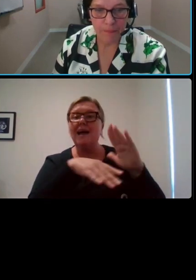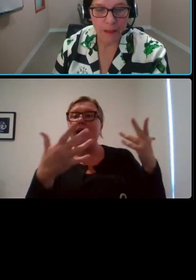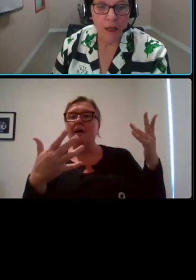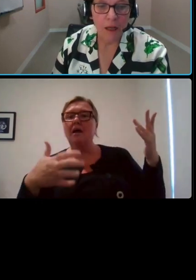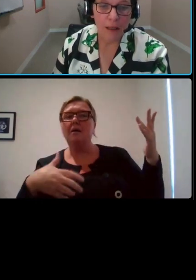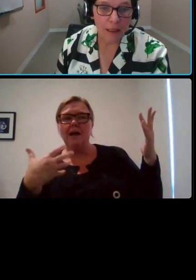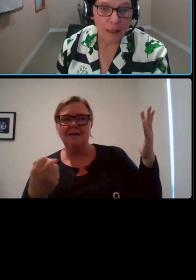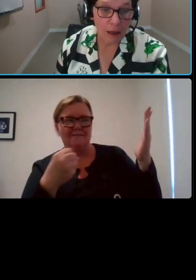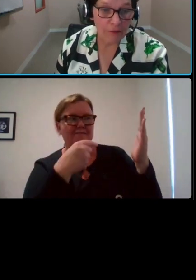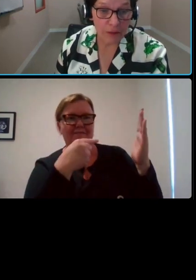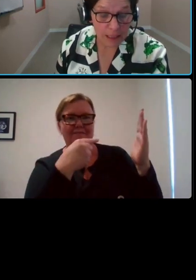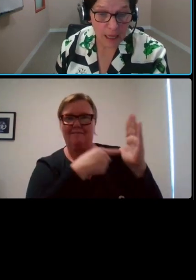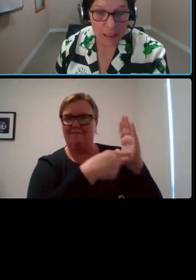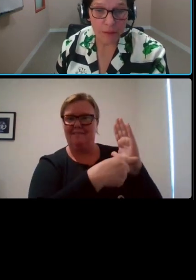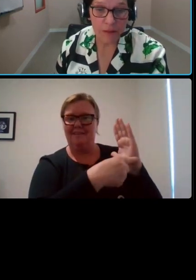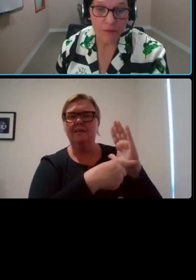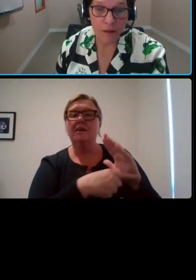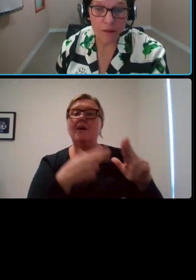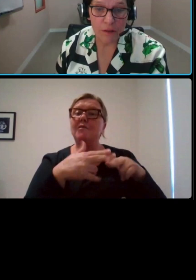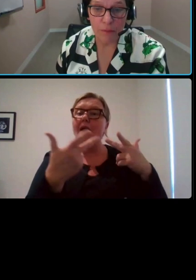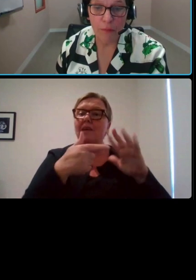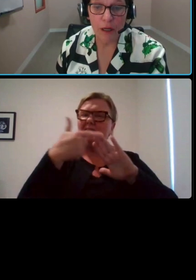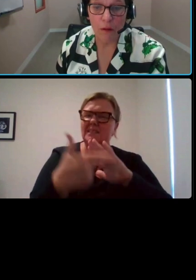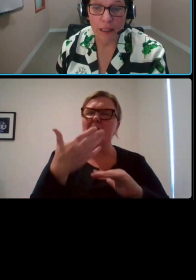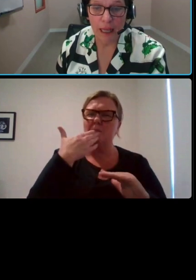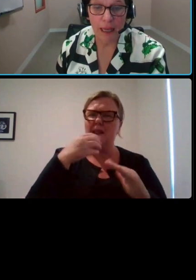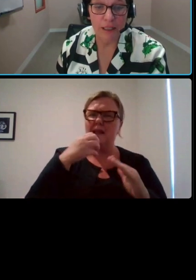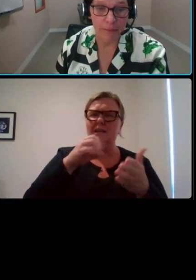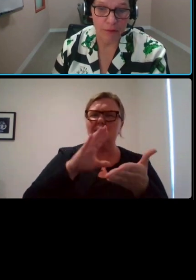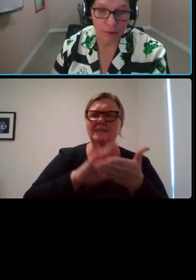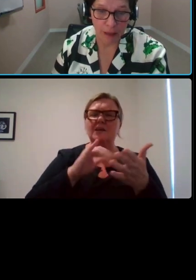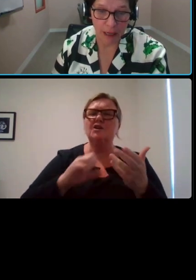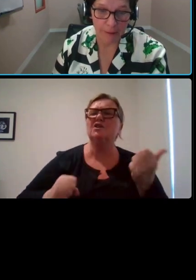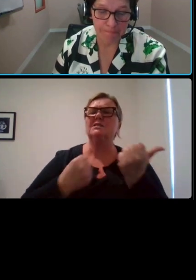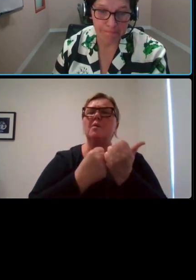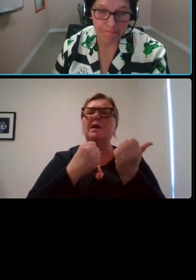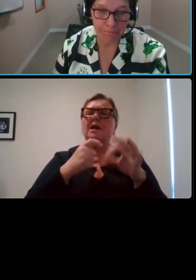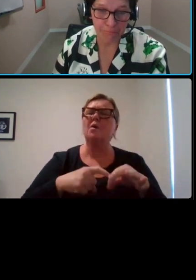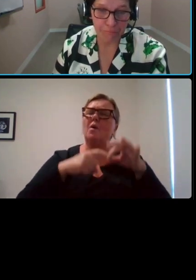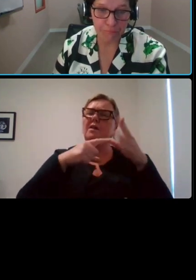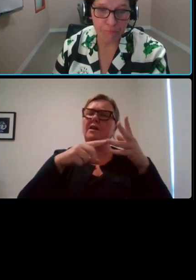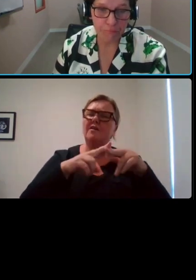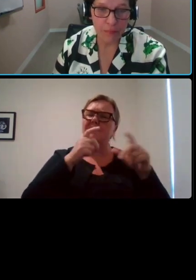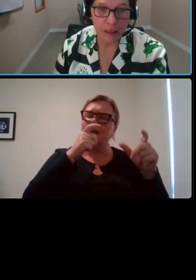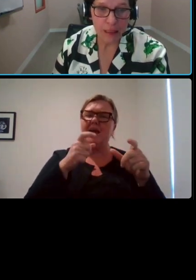them. For details, please refer to Supporting Quality Care chapter of the paper.